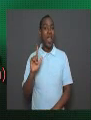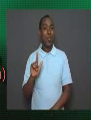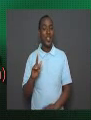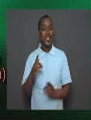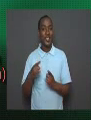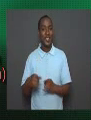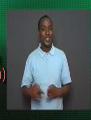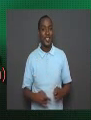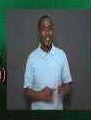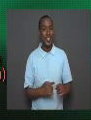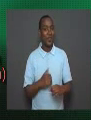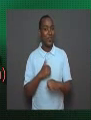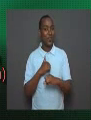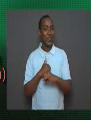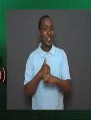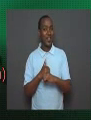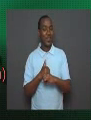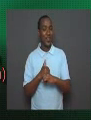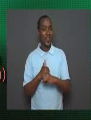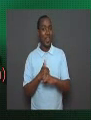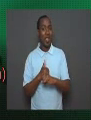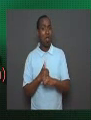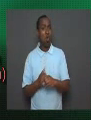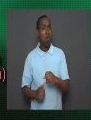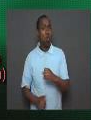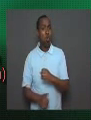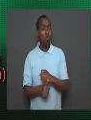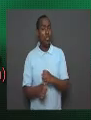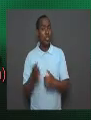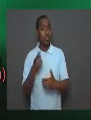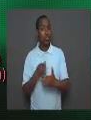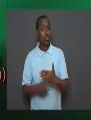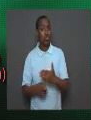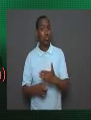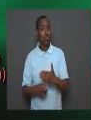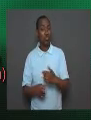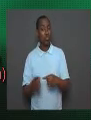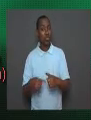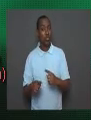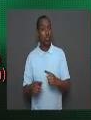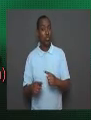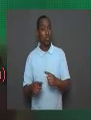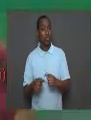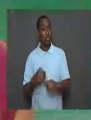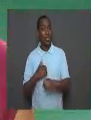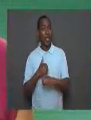protects us from the harmful effects we would experience otherwise.